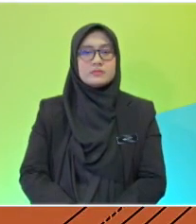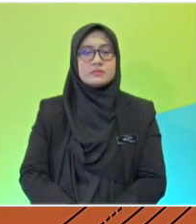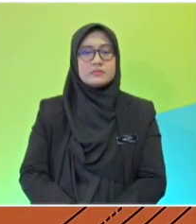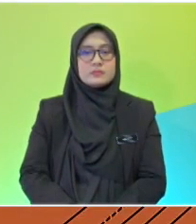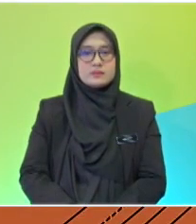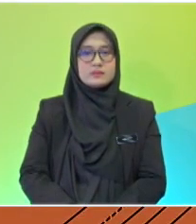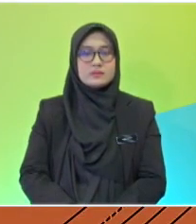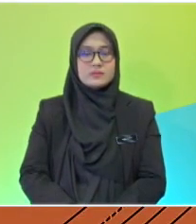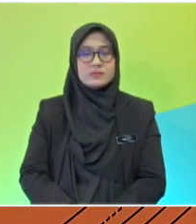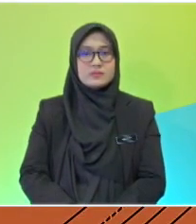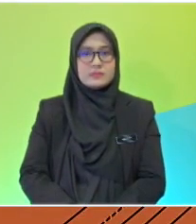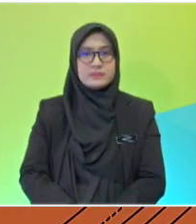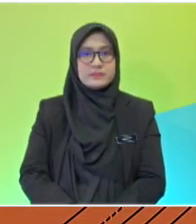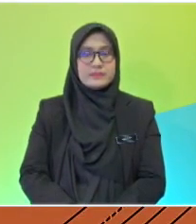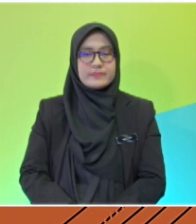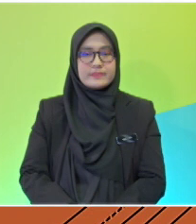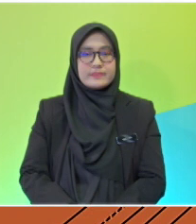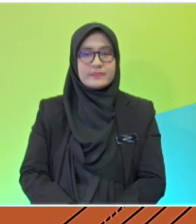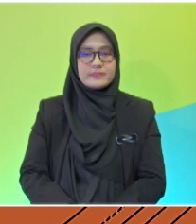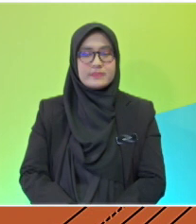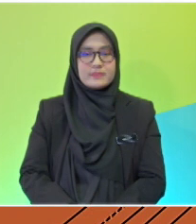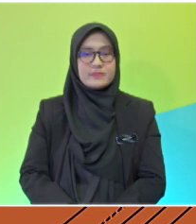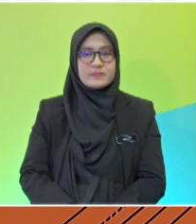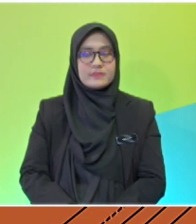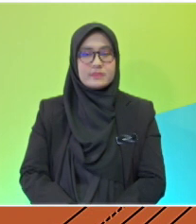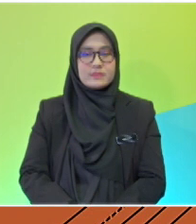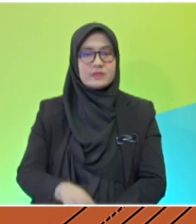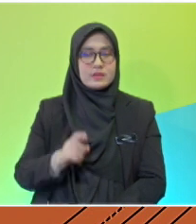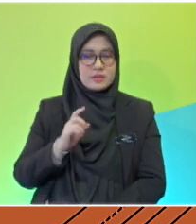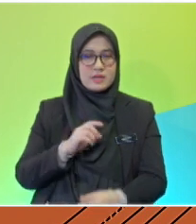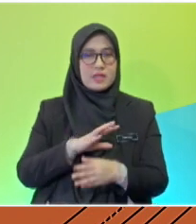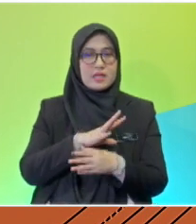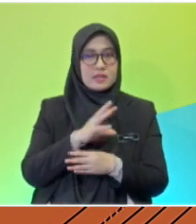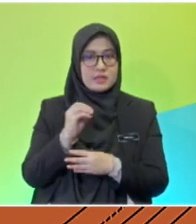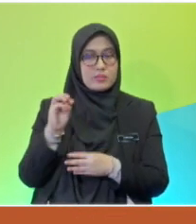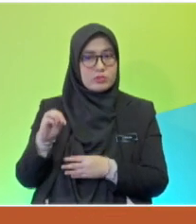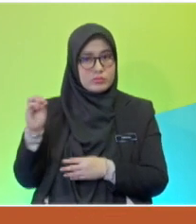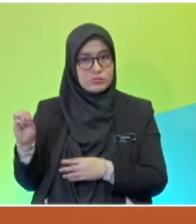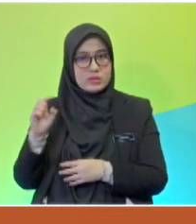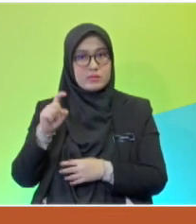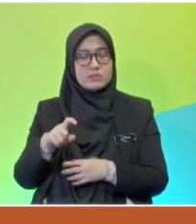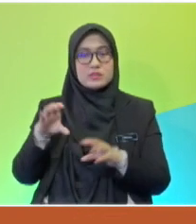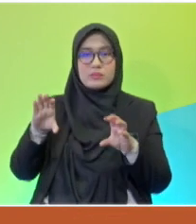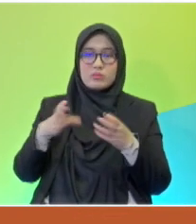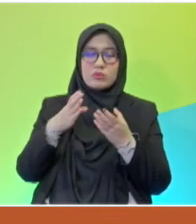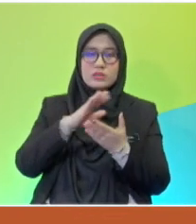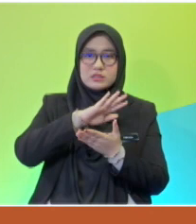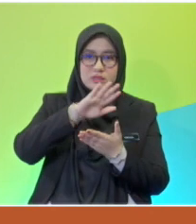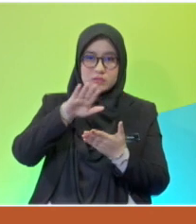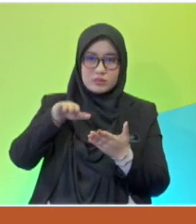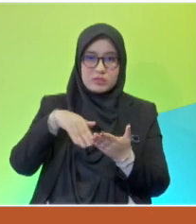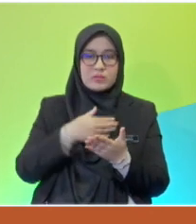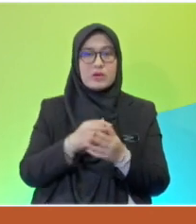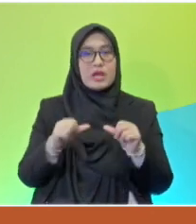B, and the third SC, they need to complete activity C, which, if you look at the textbook itself, all right, that's a sample